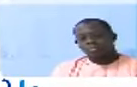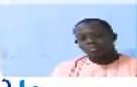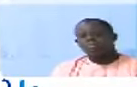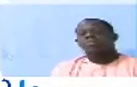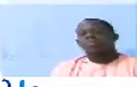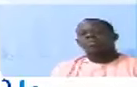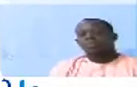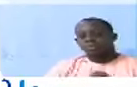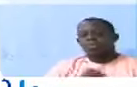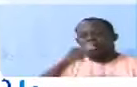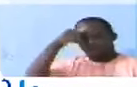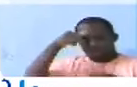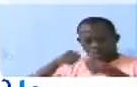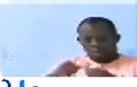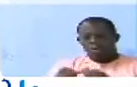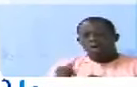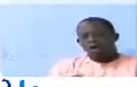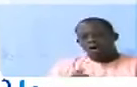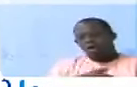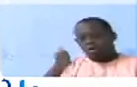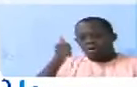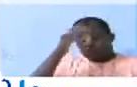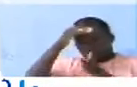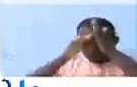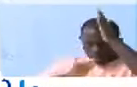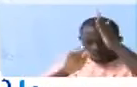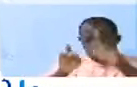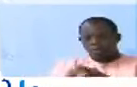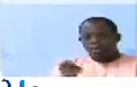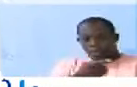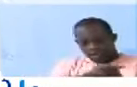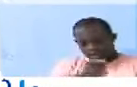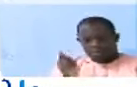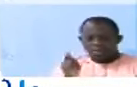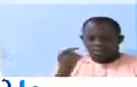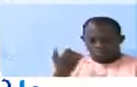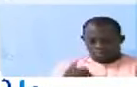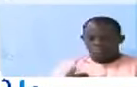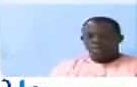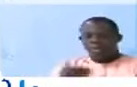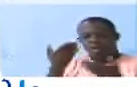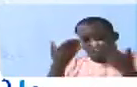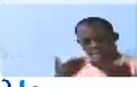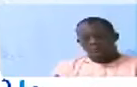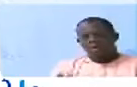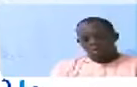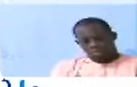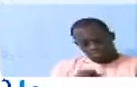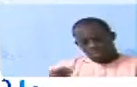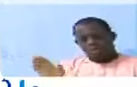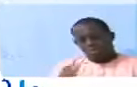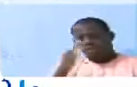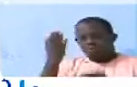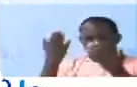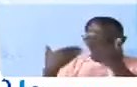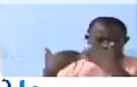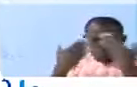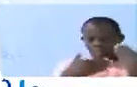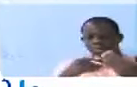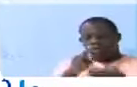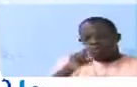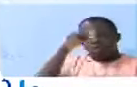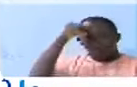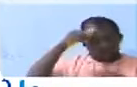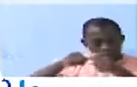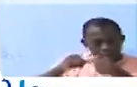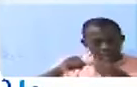the other soldier that, you see, these people, now they should go and take bath. You remember the last time they